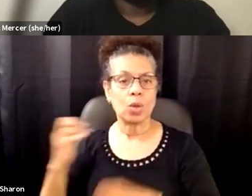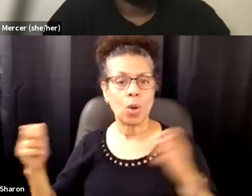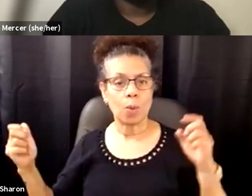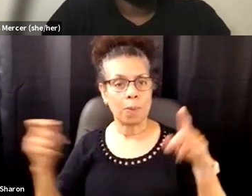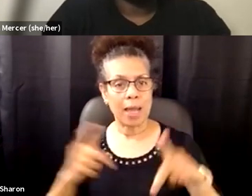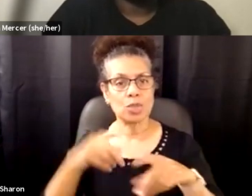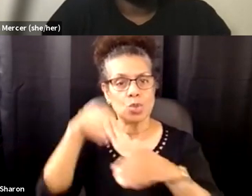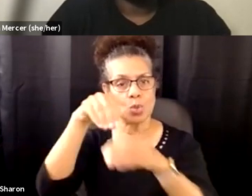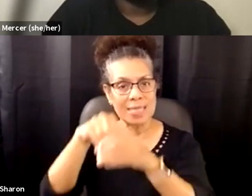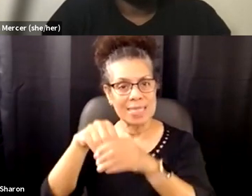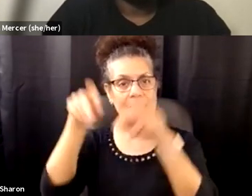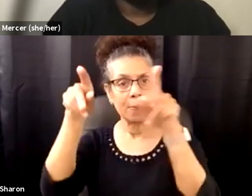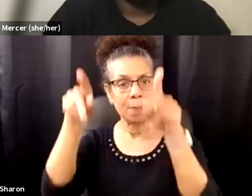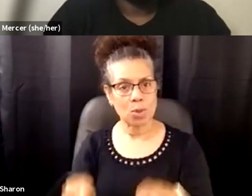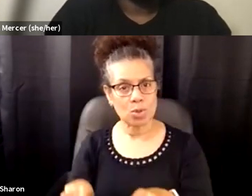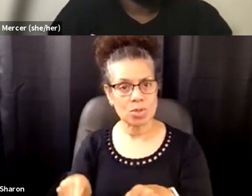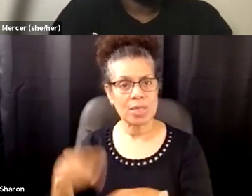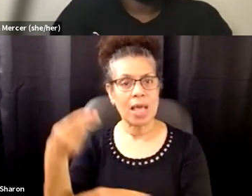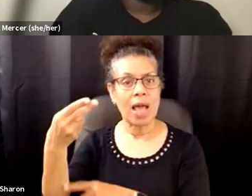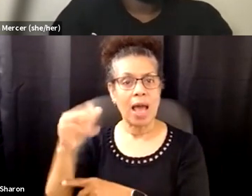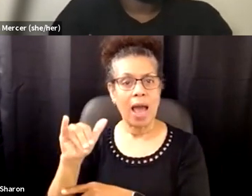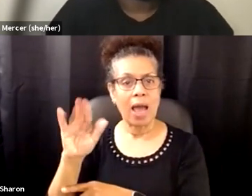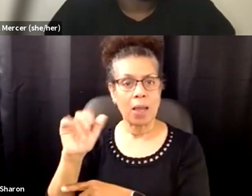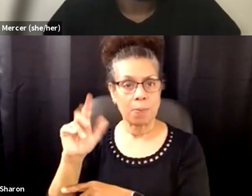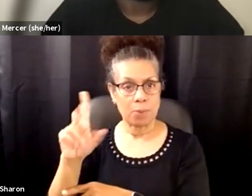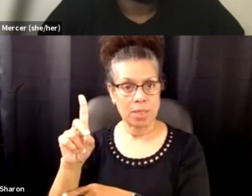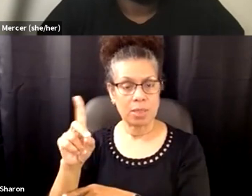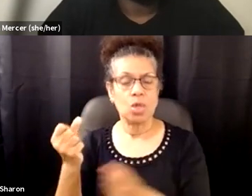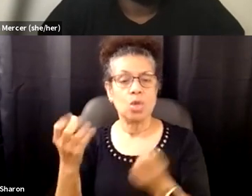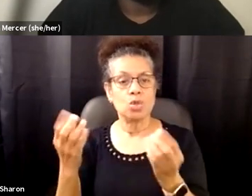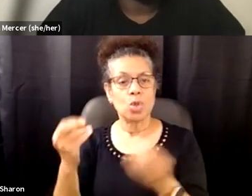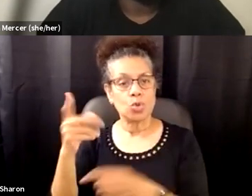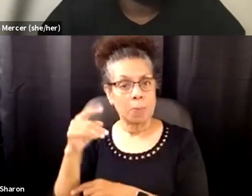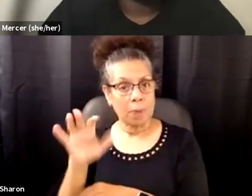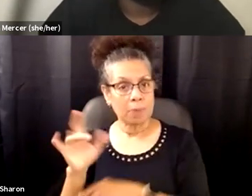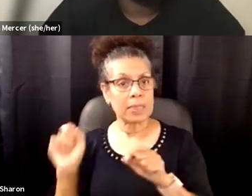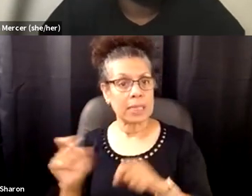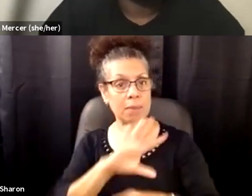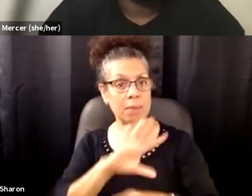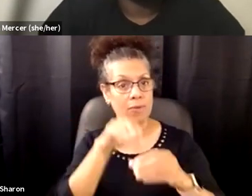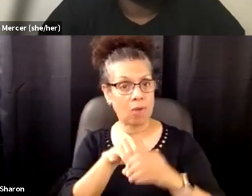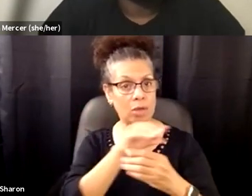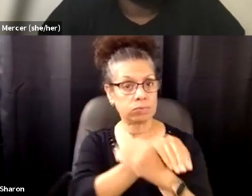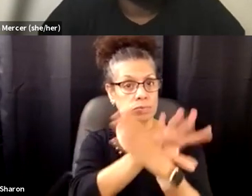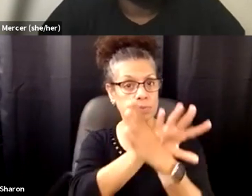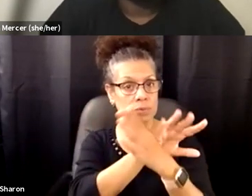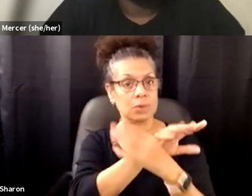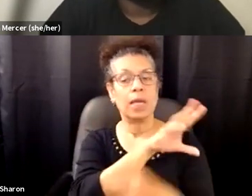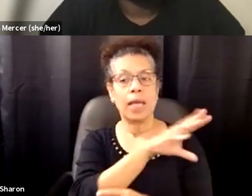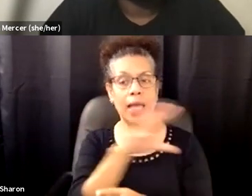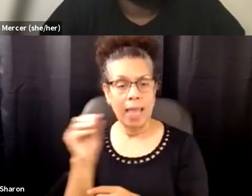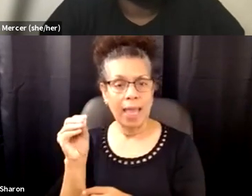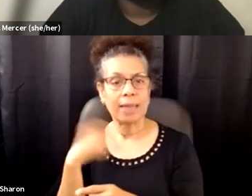in-person hybrid meeting that will allow the public to continue to participate remotely we'll share more